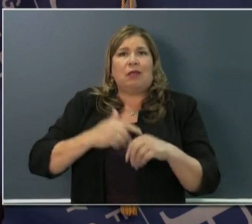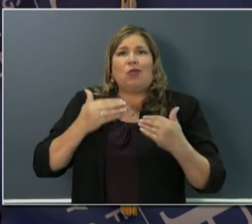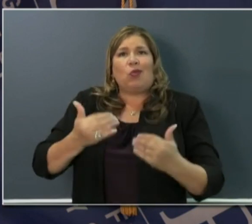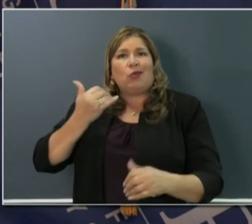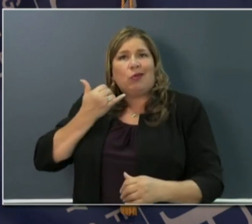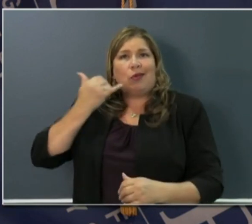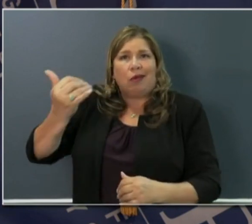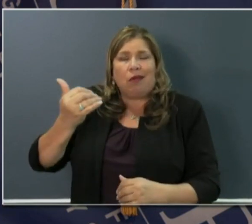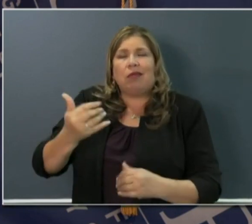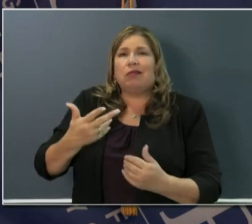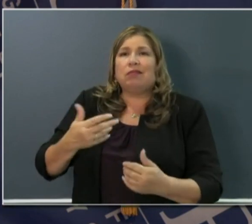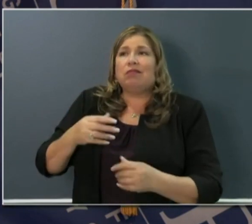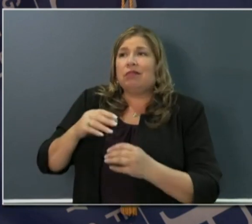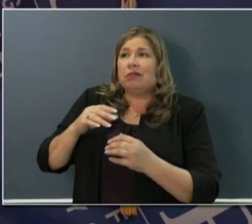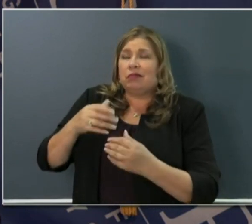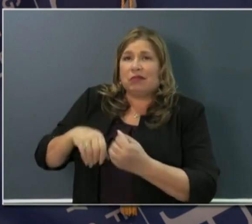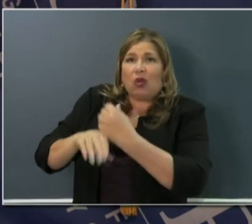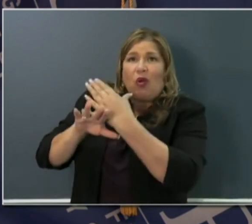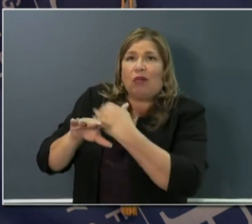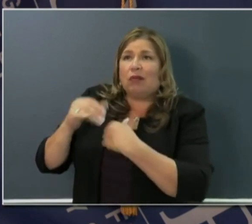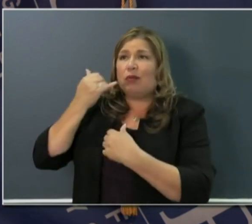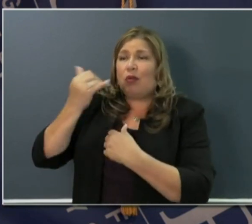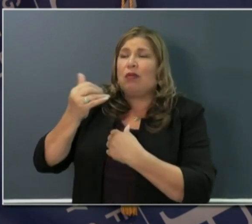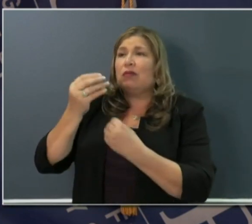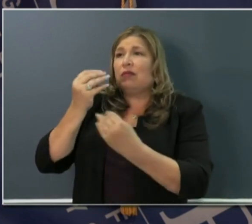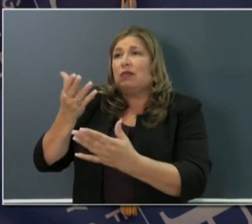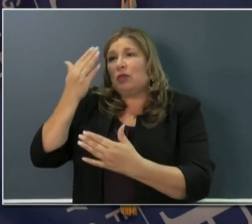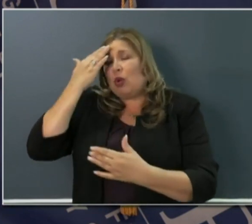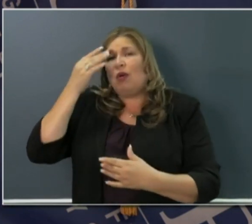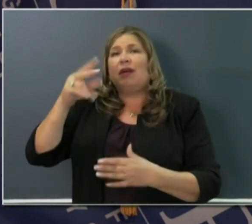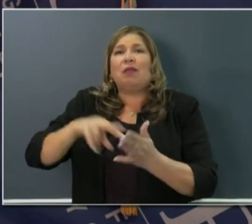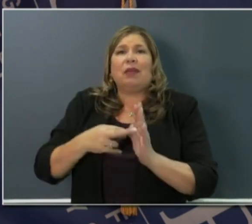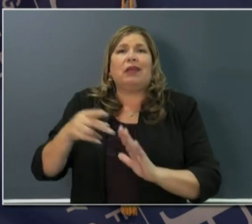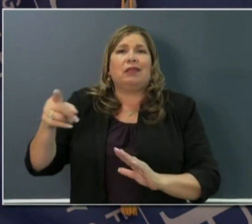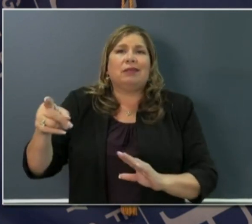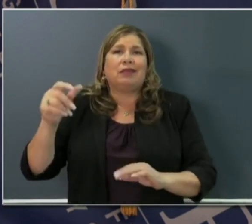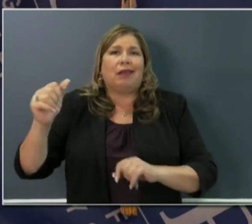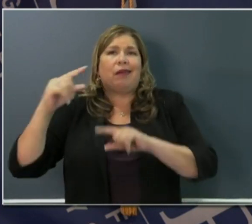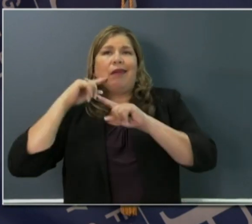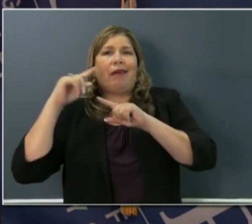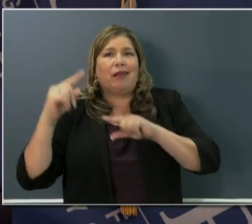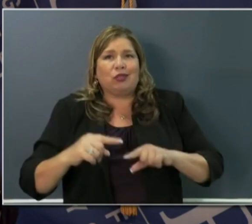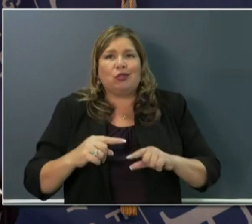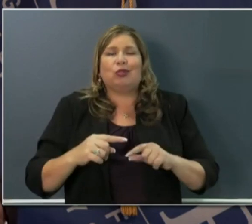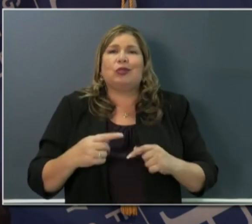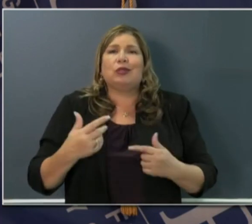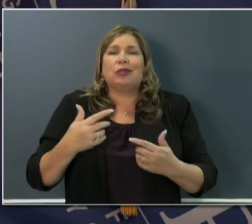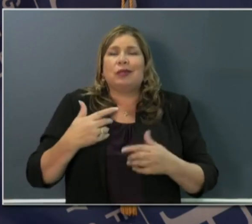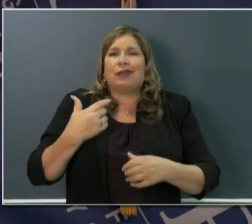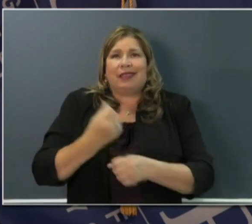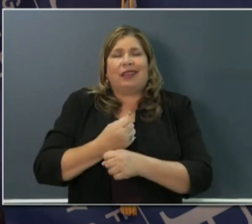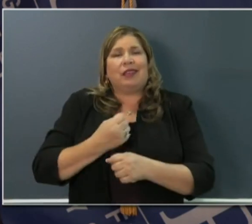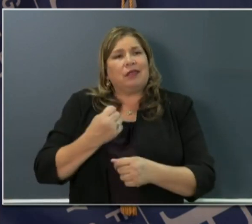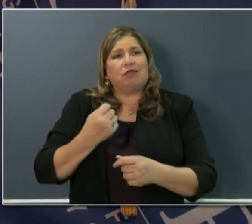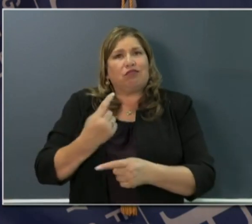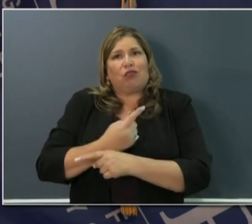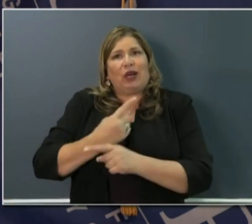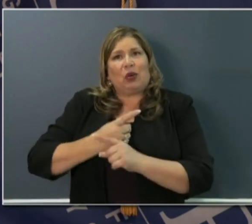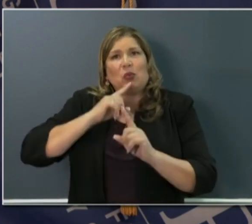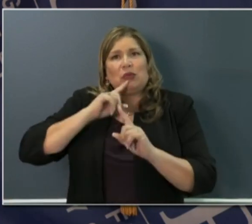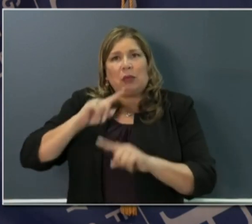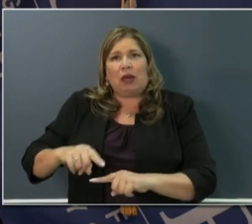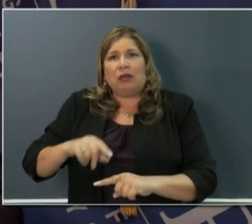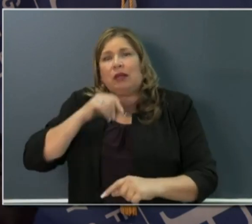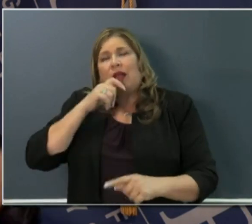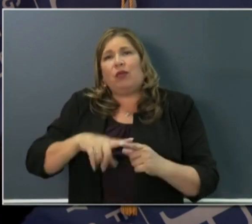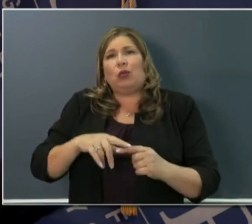someone A will answer that, and B that they'll answer that in a way where you can get the response you want without